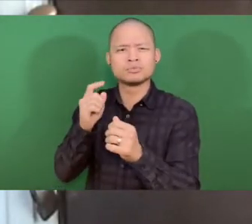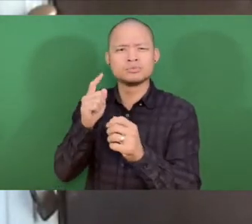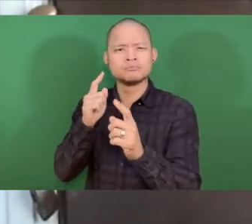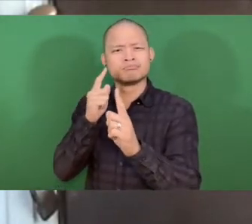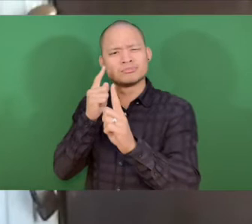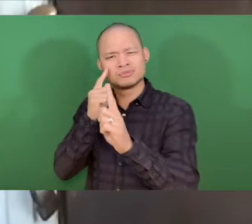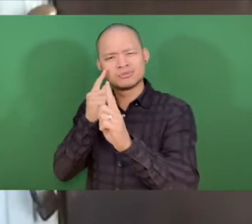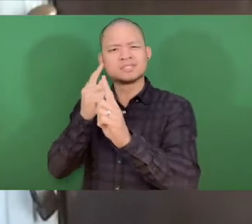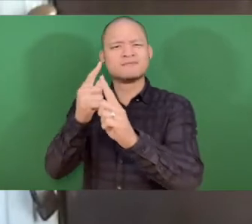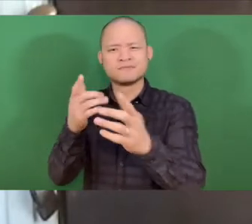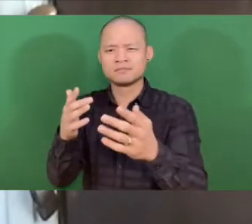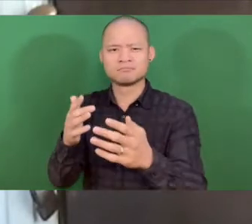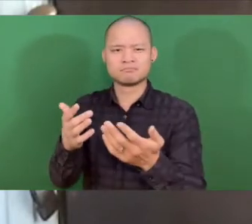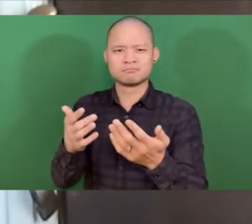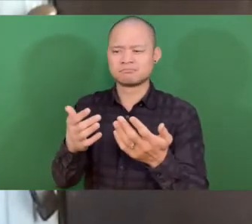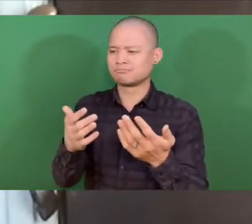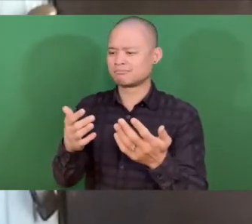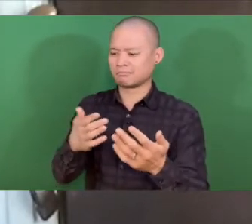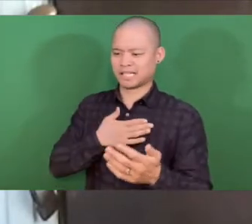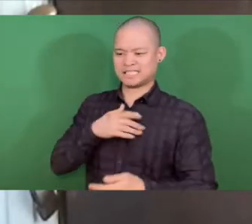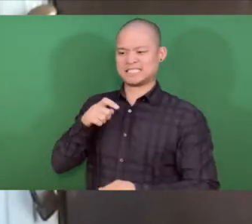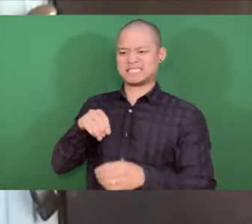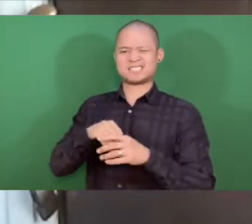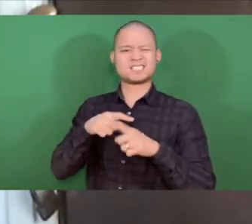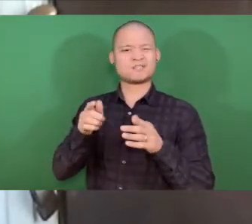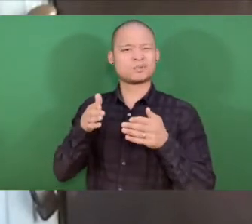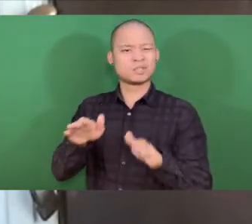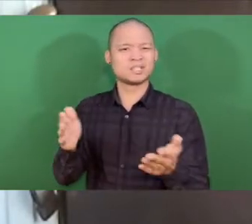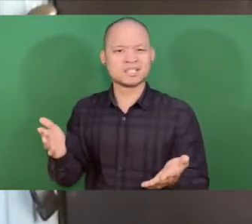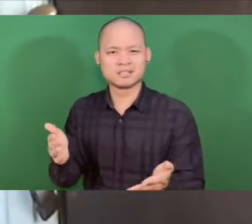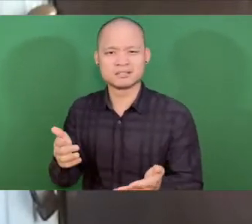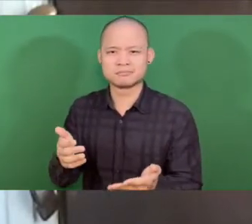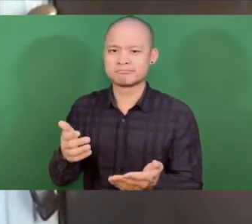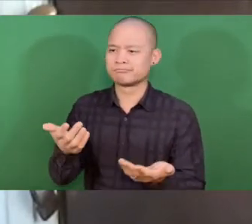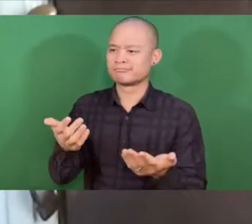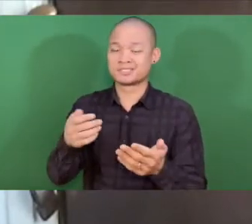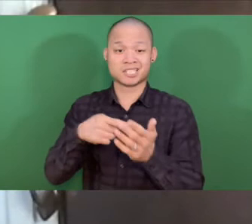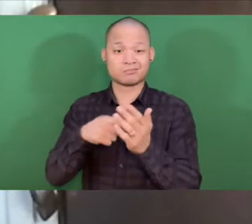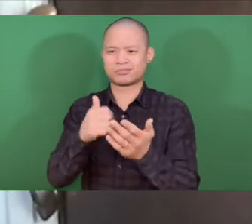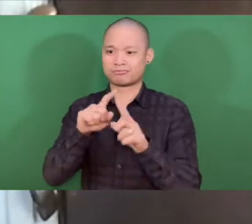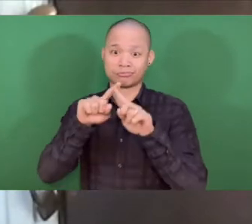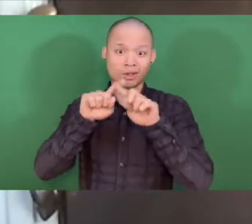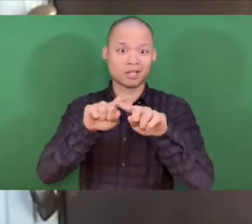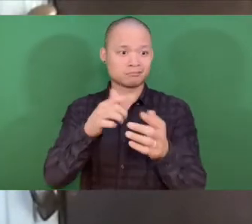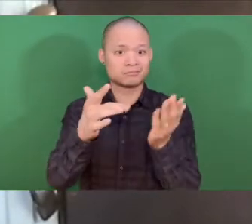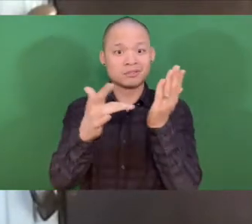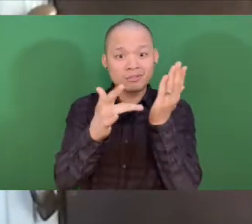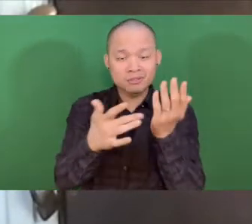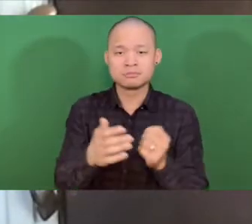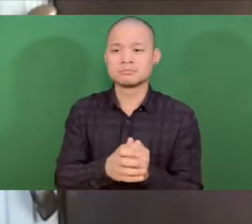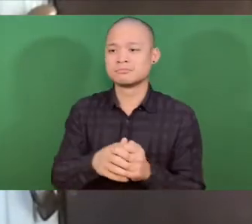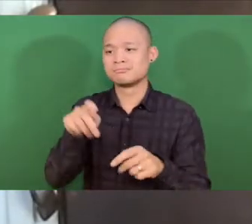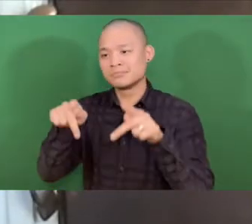needs in a different way with help from technology or people,